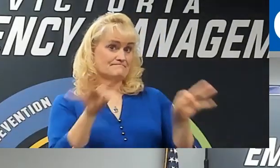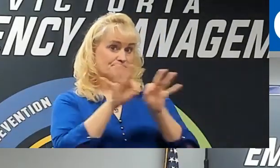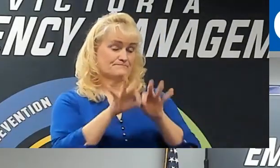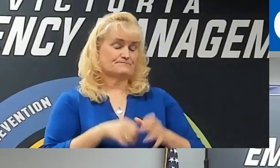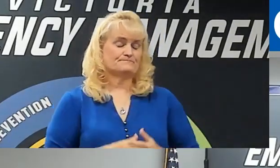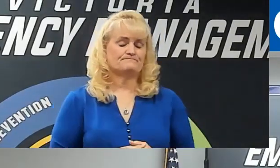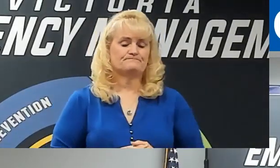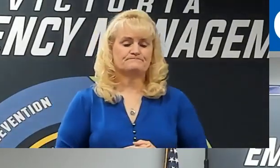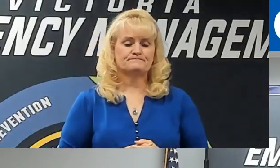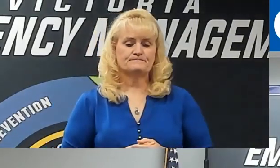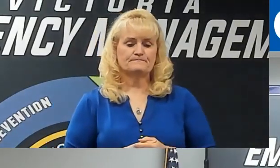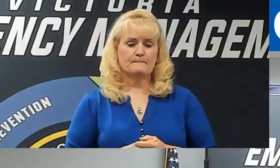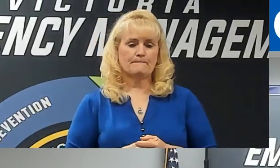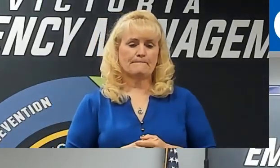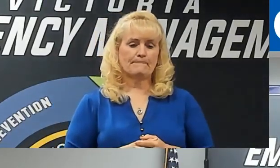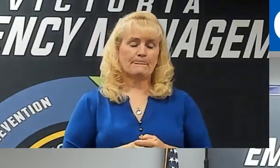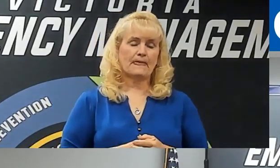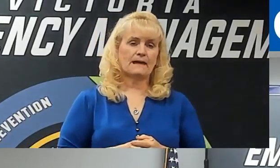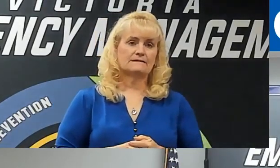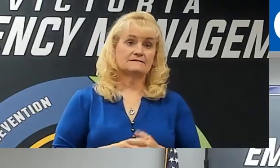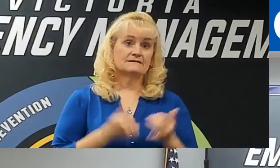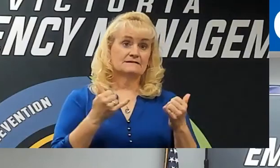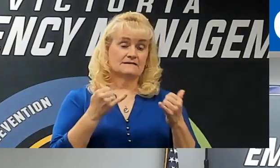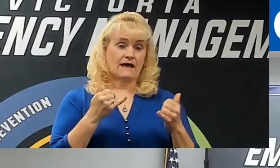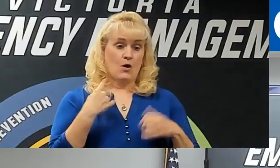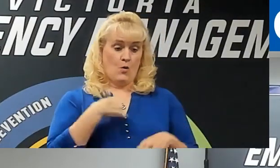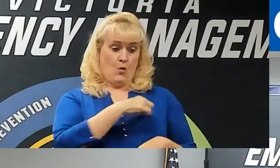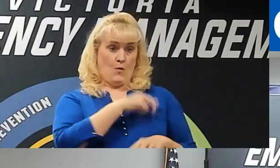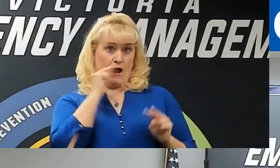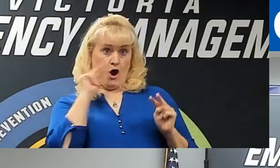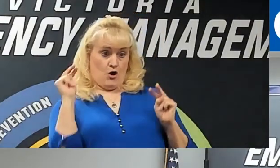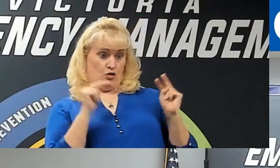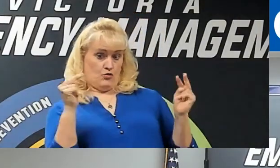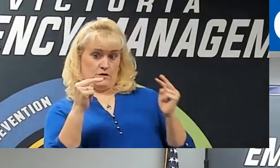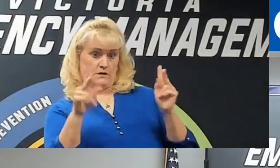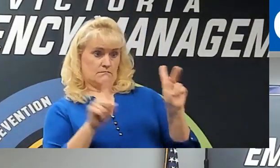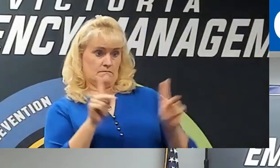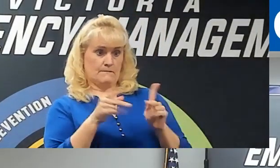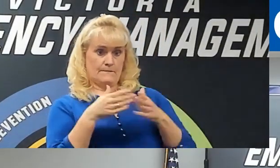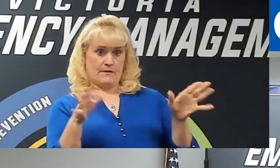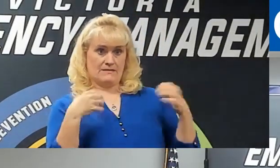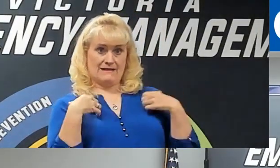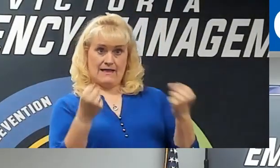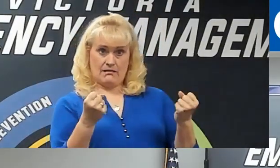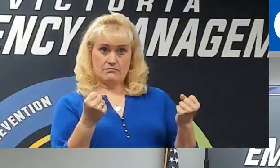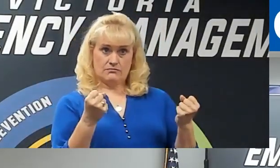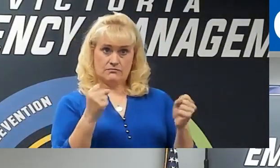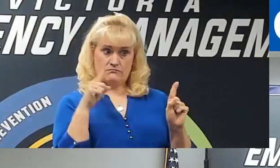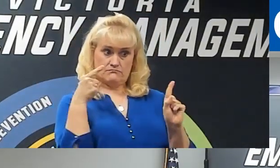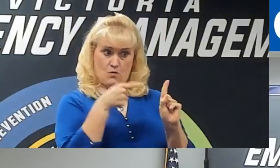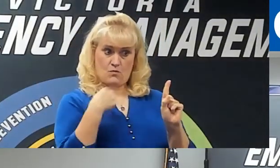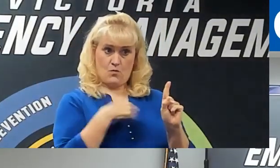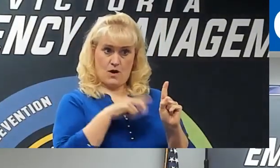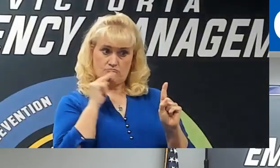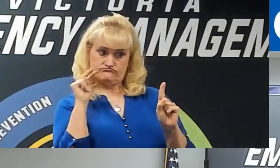While we are approaching this from a public health standpoint and not doing any mandates or orders, I will point out